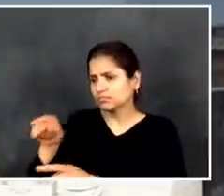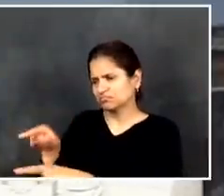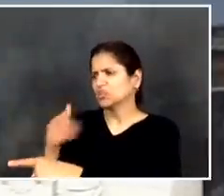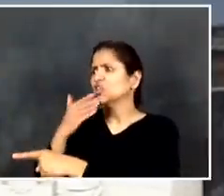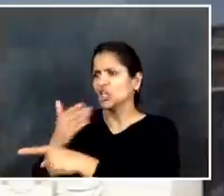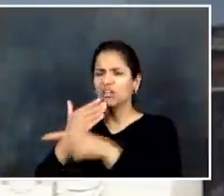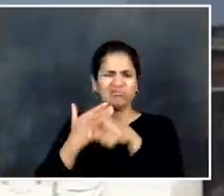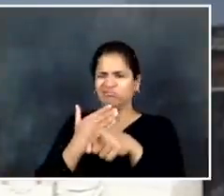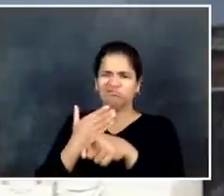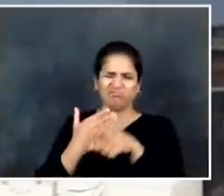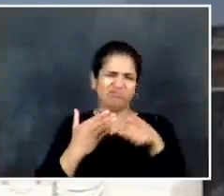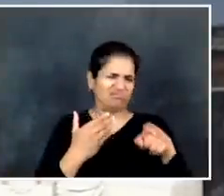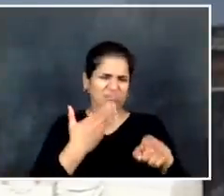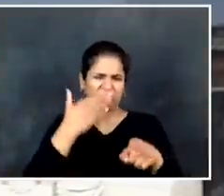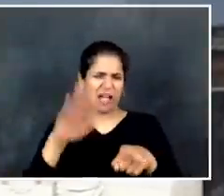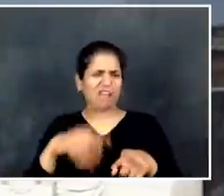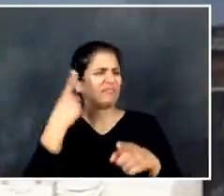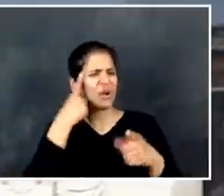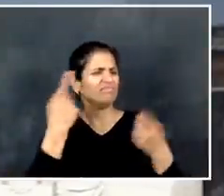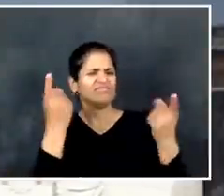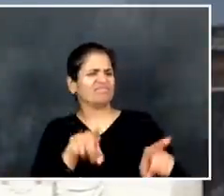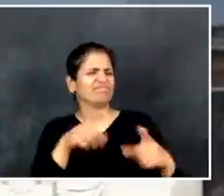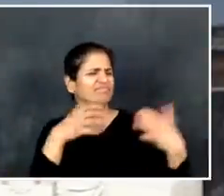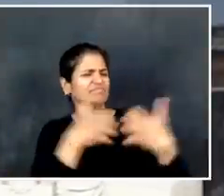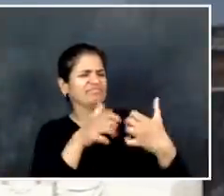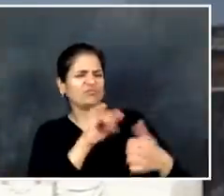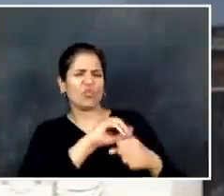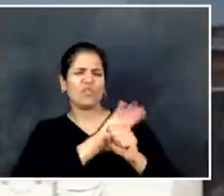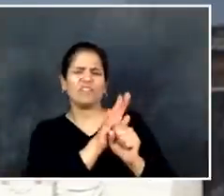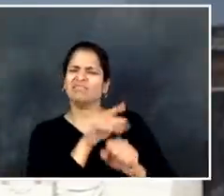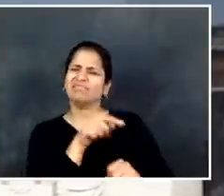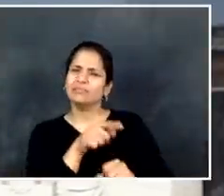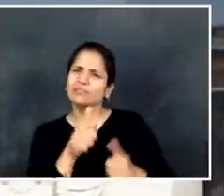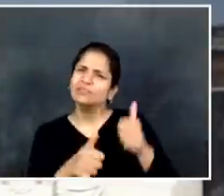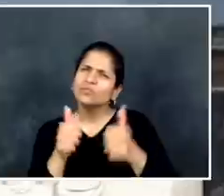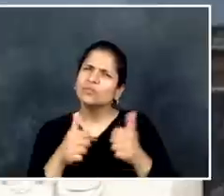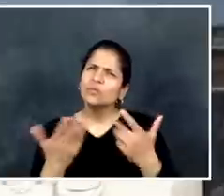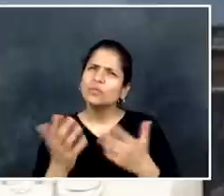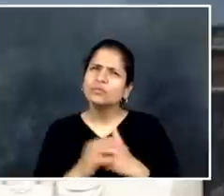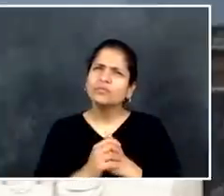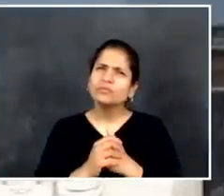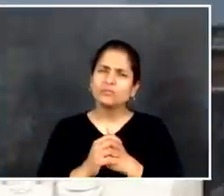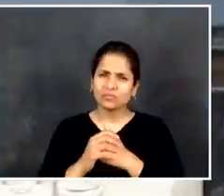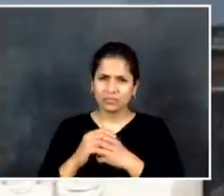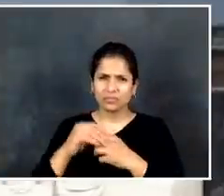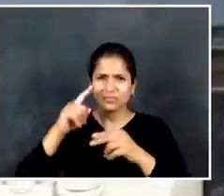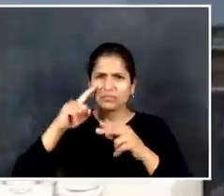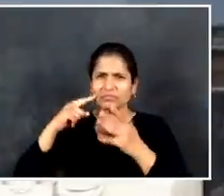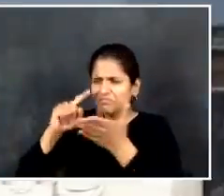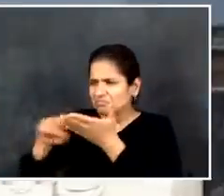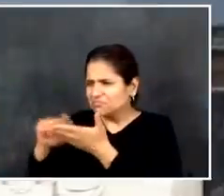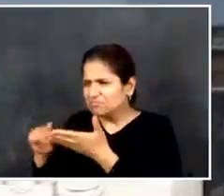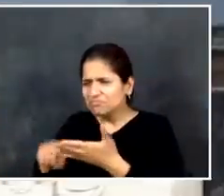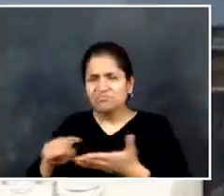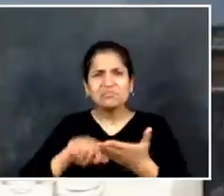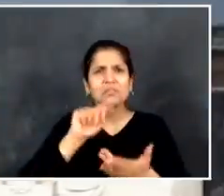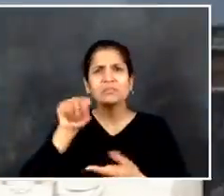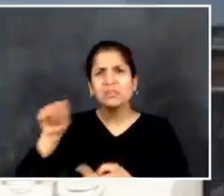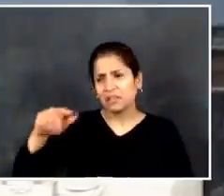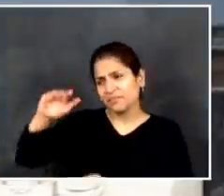respiratory therapy, moving patients in bed, using oxygen, may